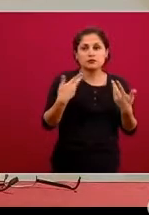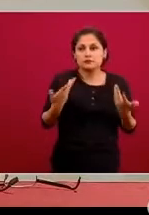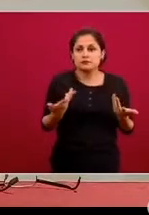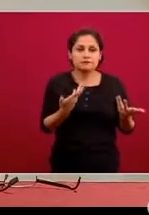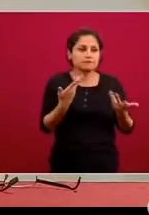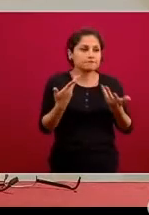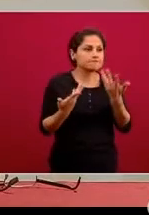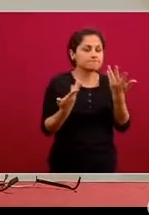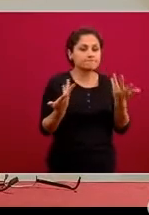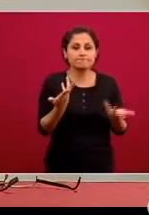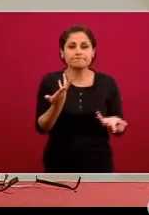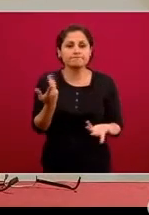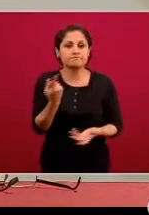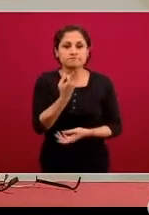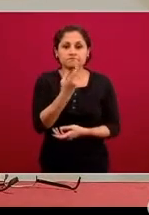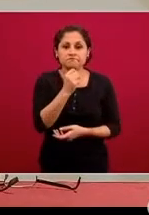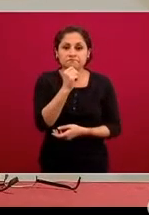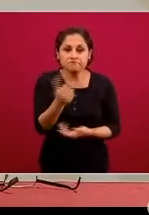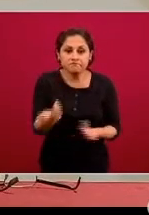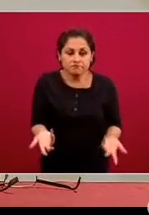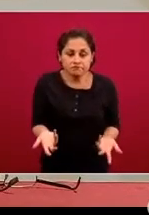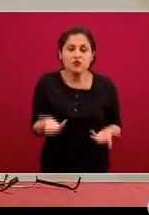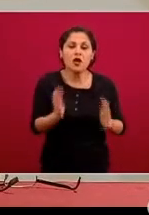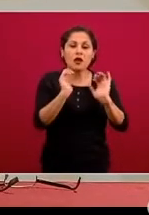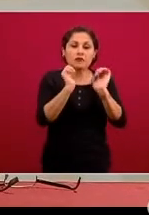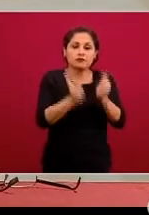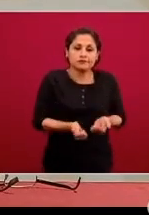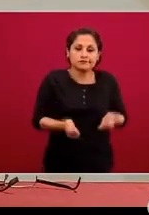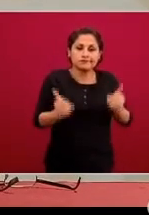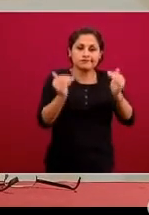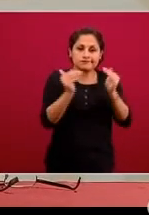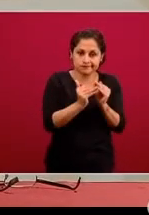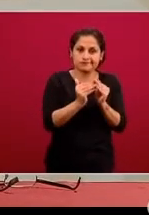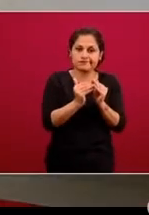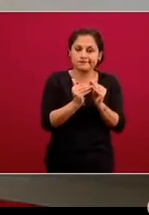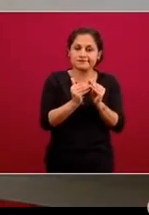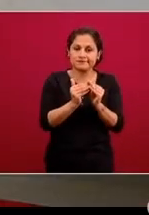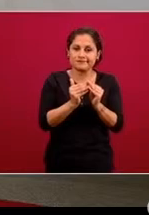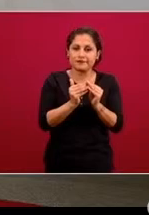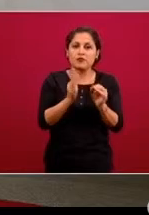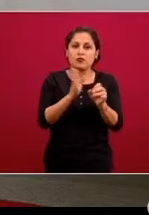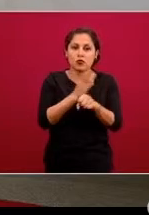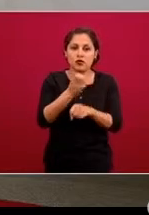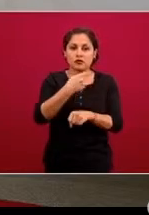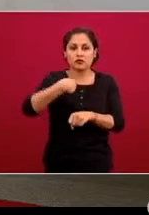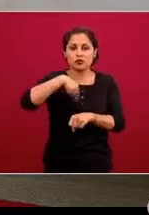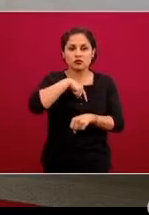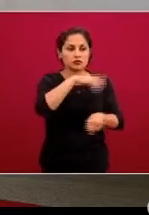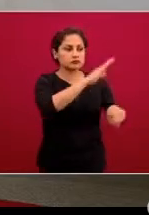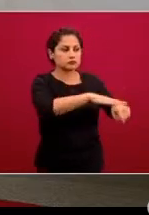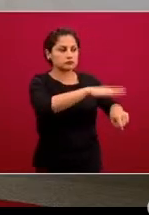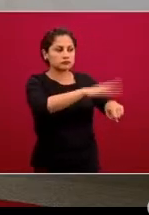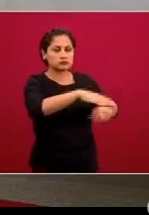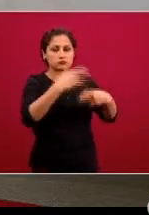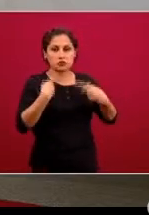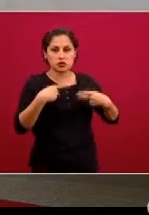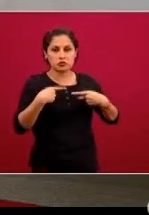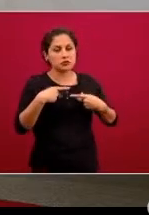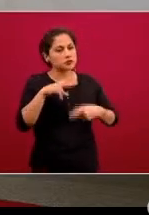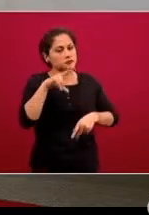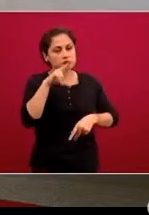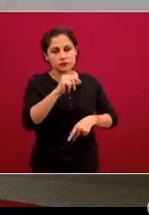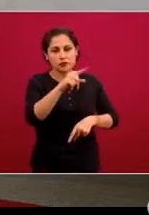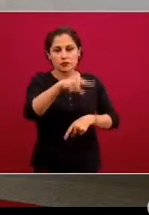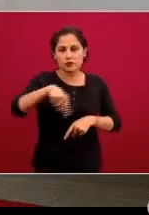didn't address the individual. We addressed the structural reasons that make the individual leave their homes. So if an